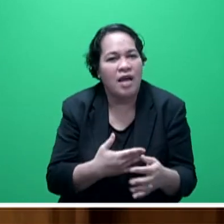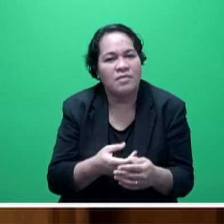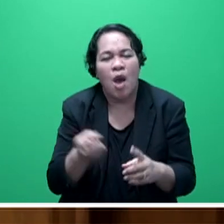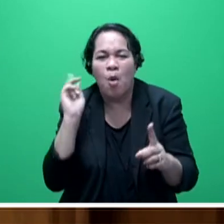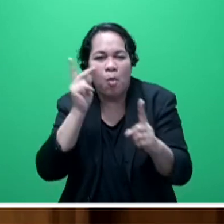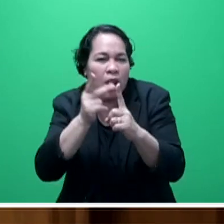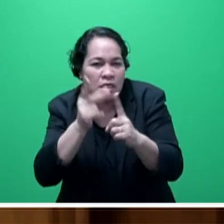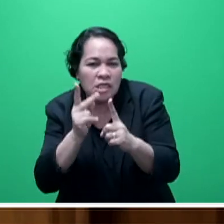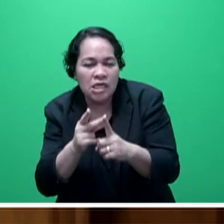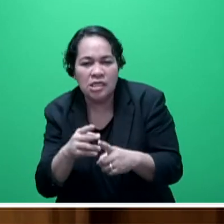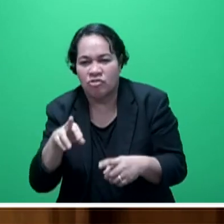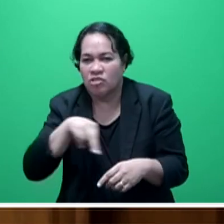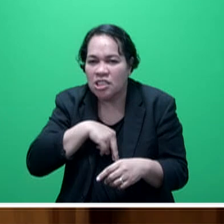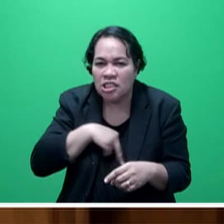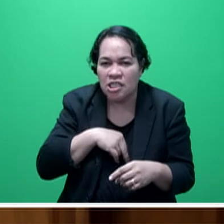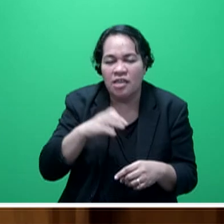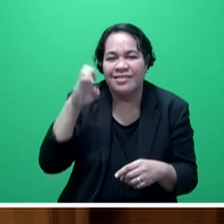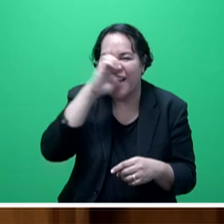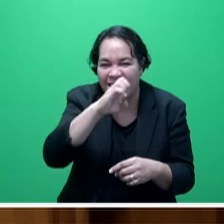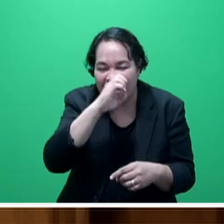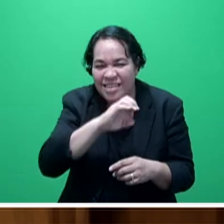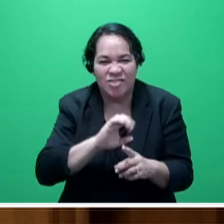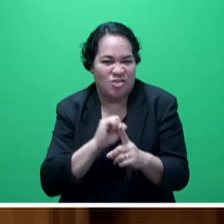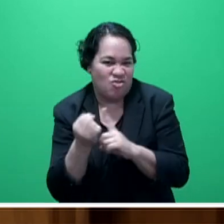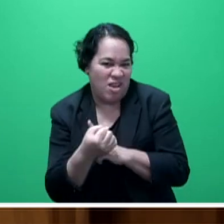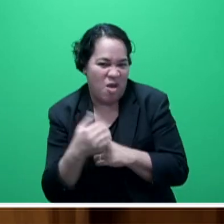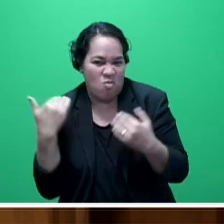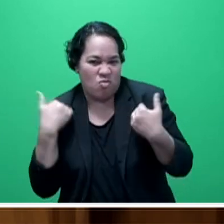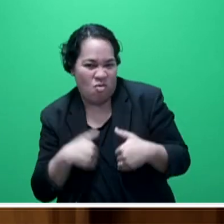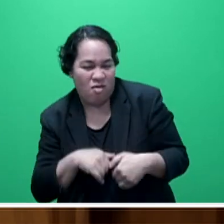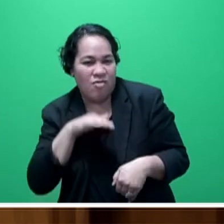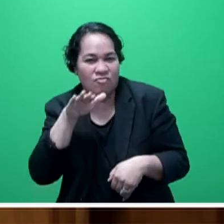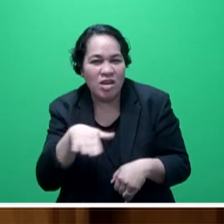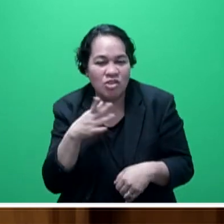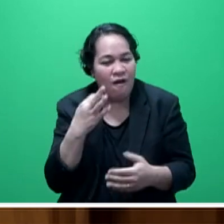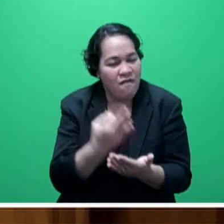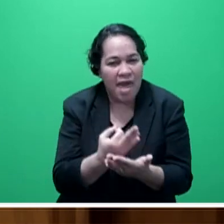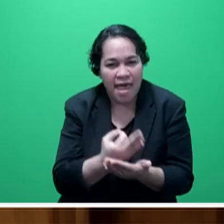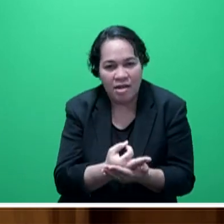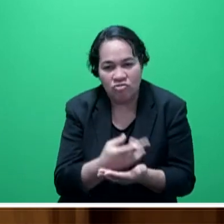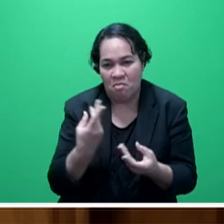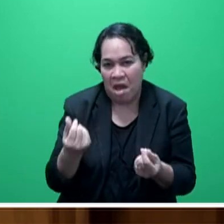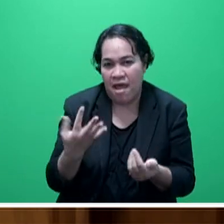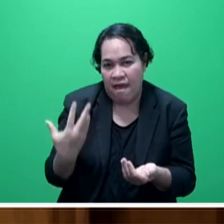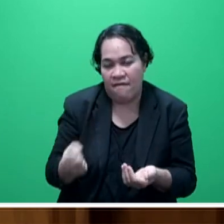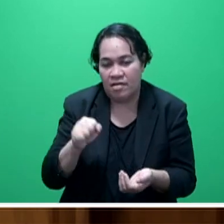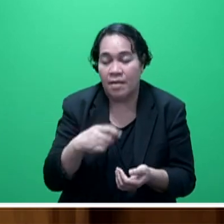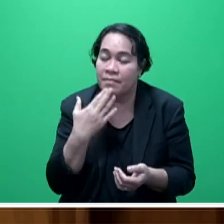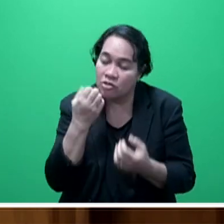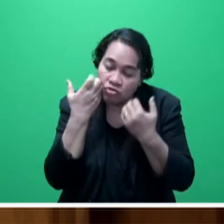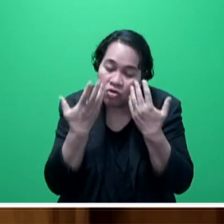ethnicity, religion, social background, or financial status. Show respect to